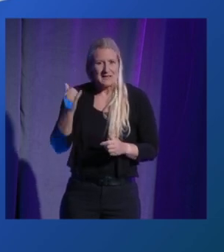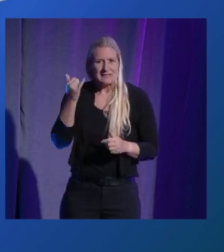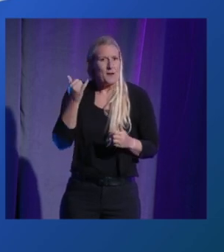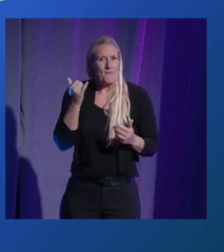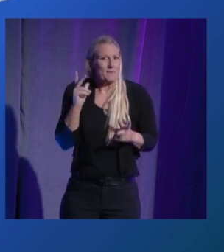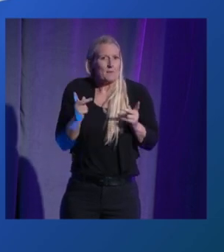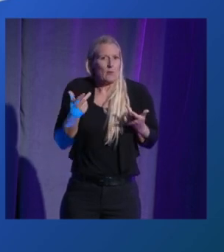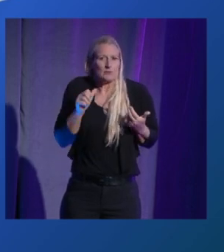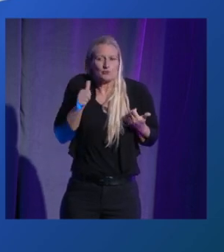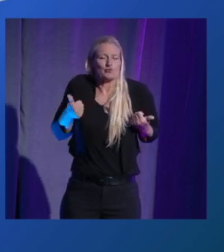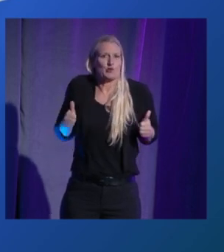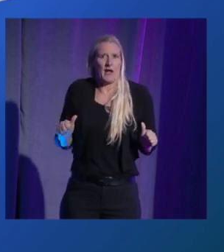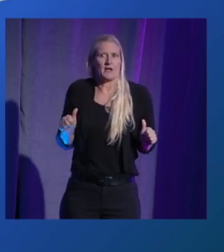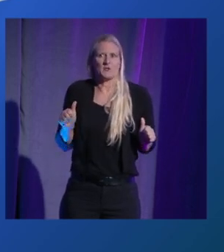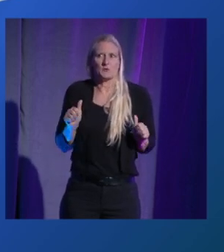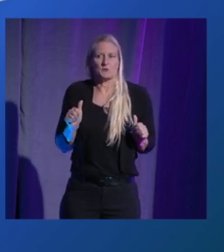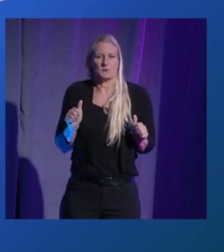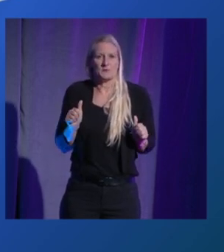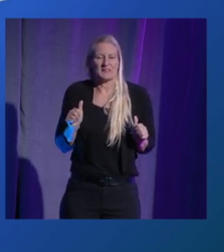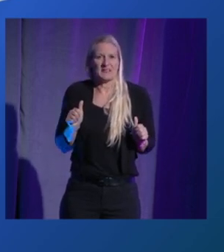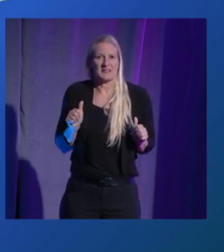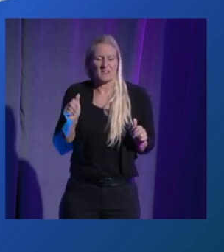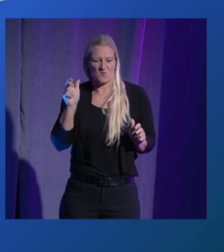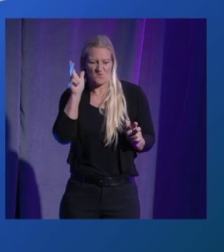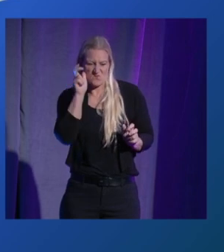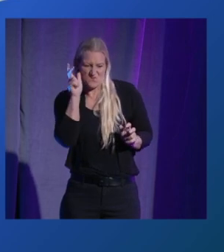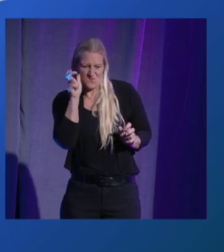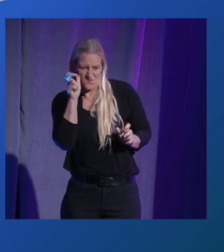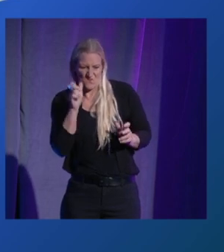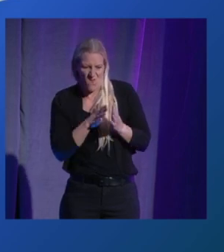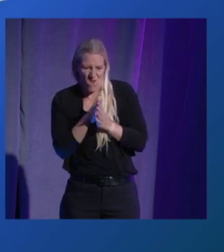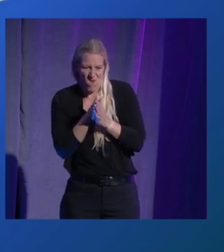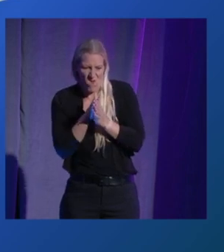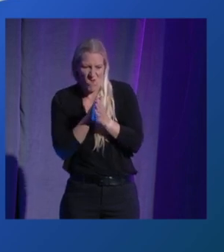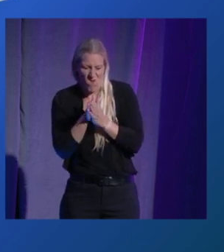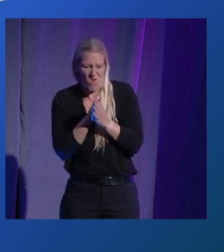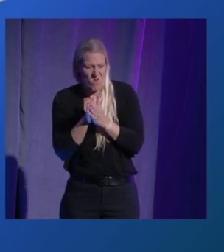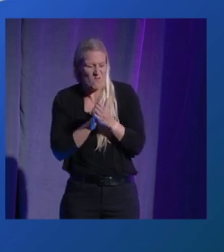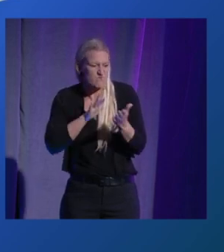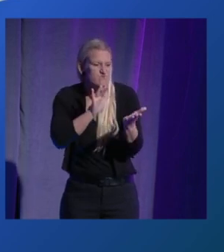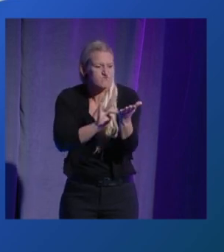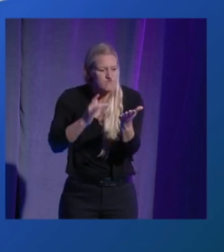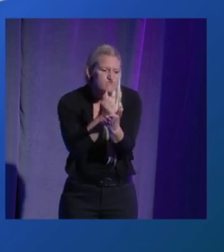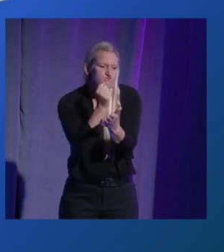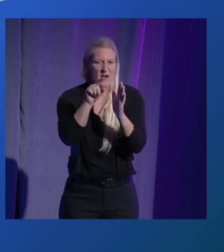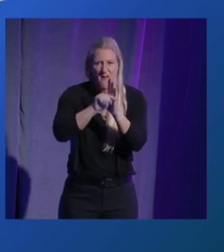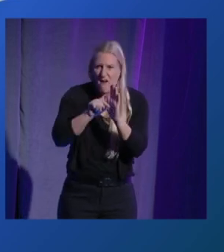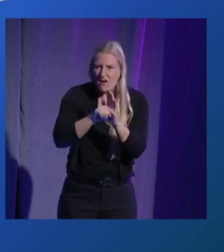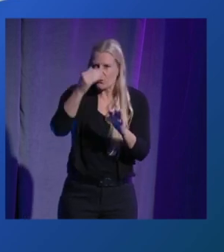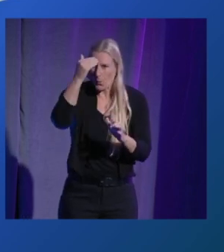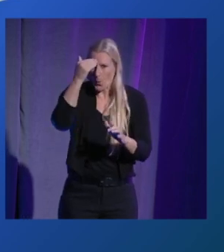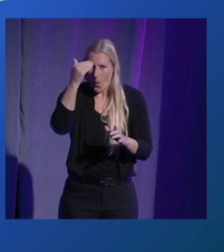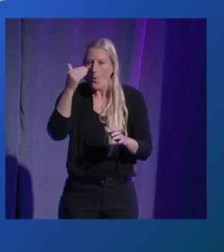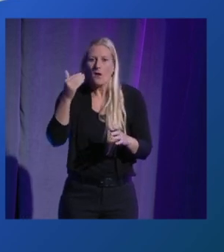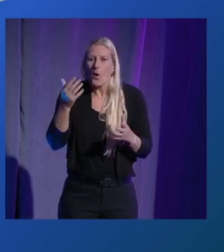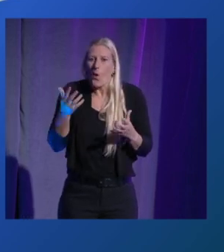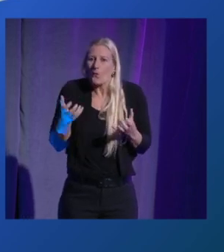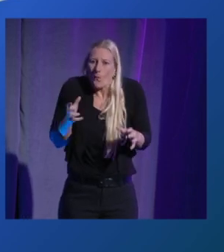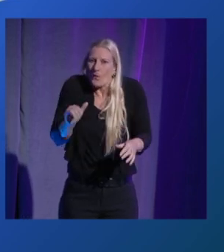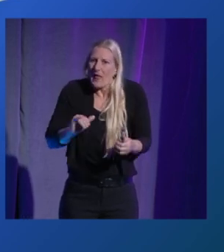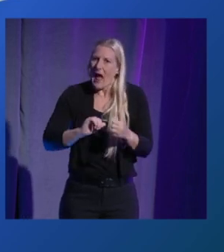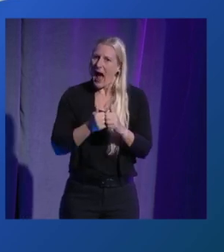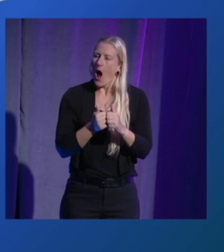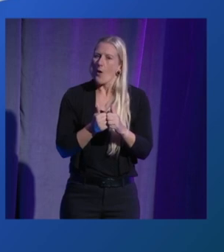intrude with any invasive um you know um attempts those guarantees remain in